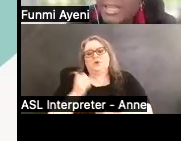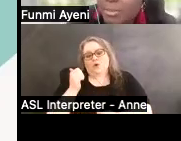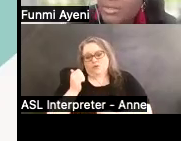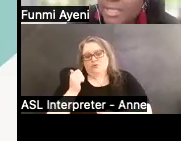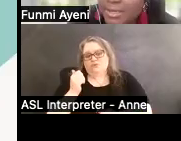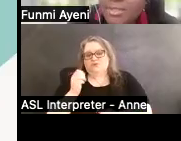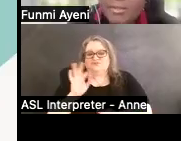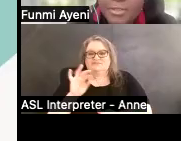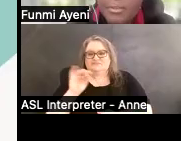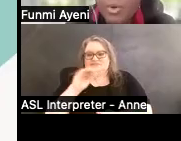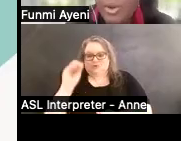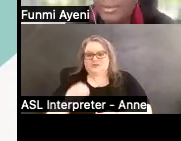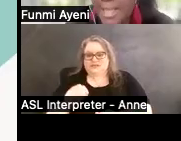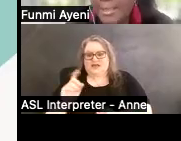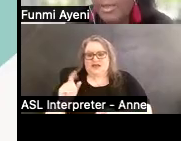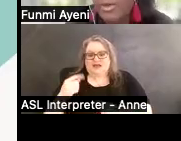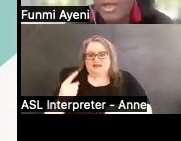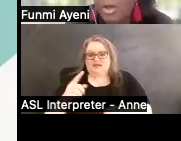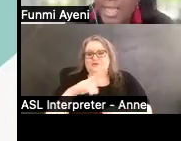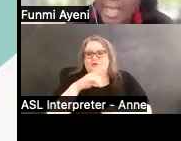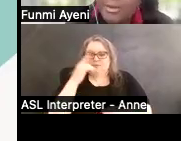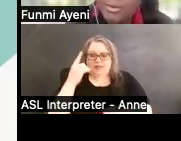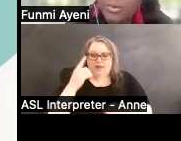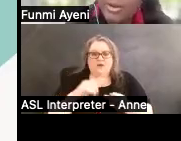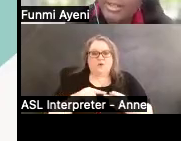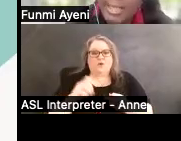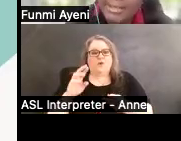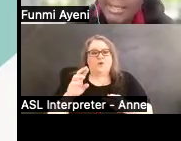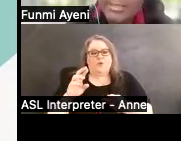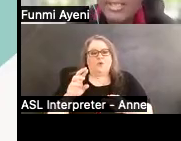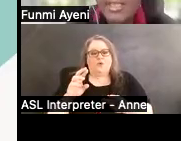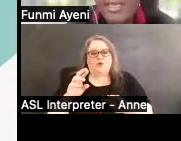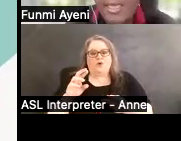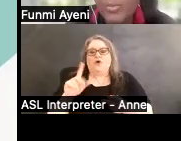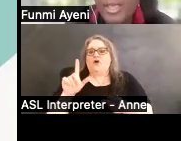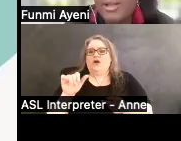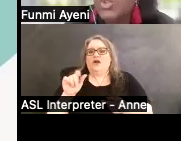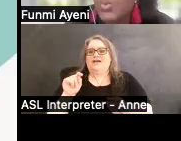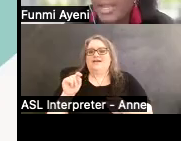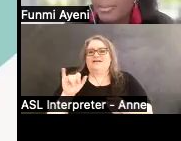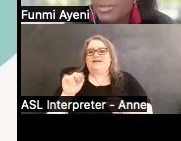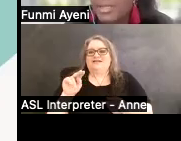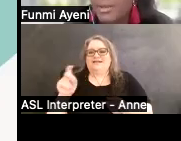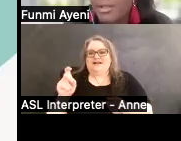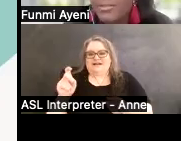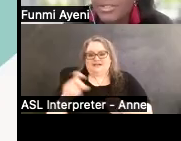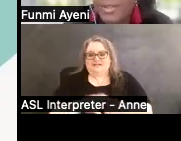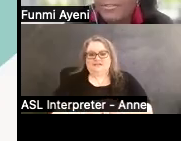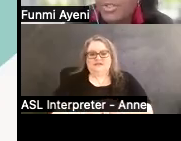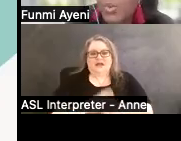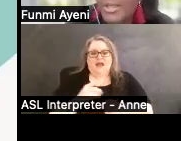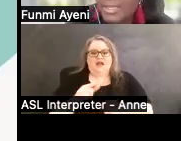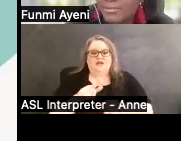about 98% of them were Black or Latinx. And we had about 29% of